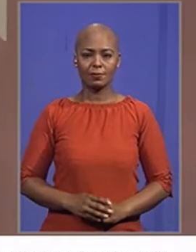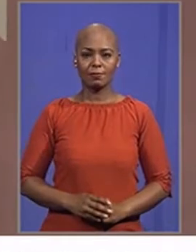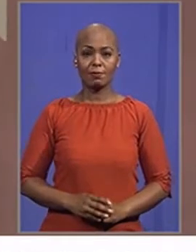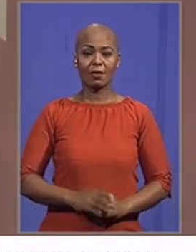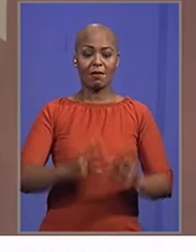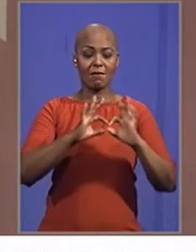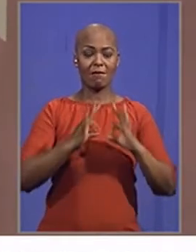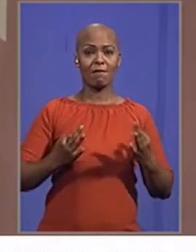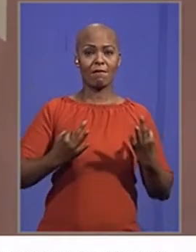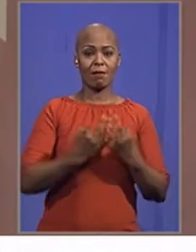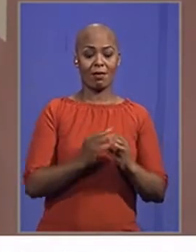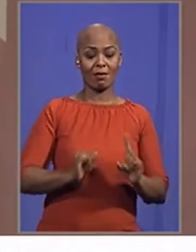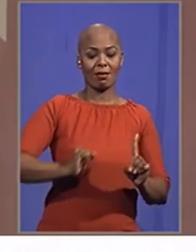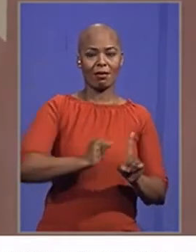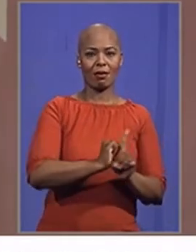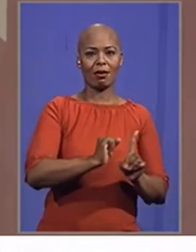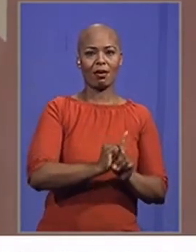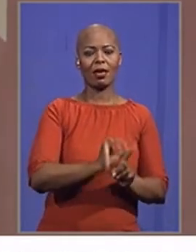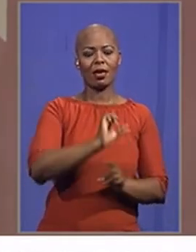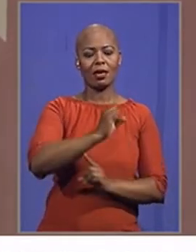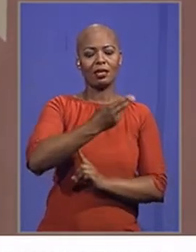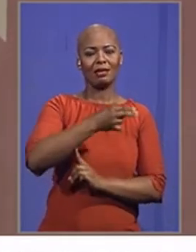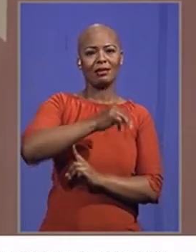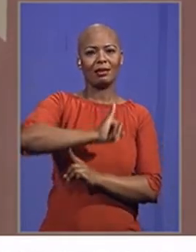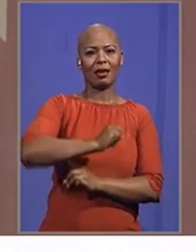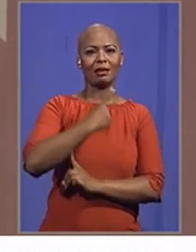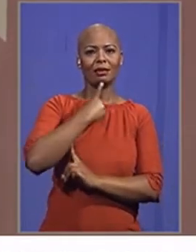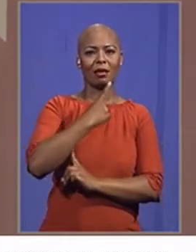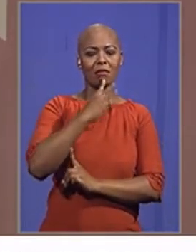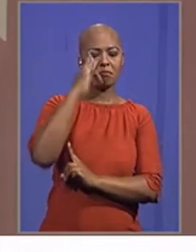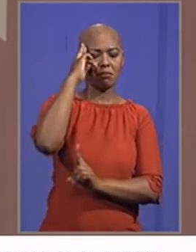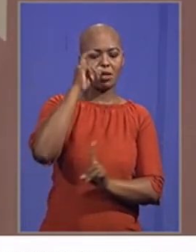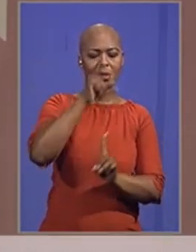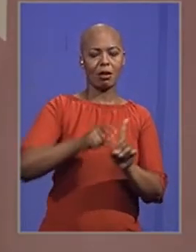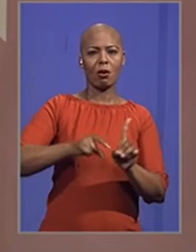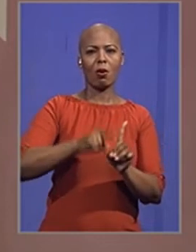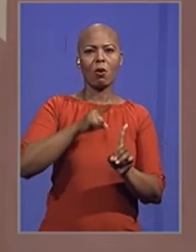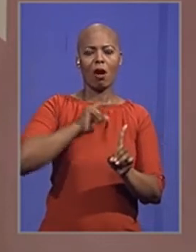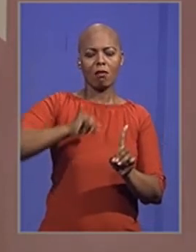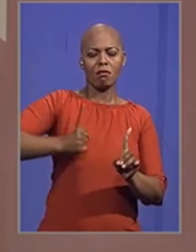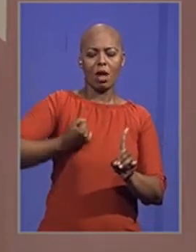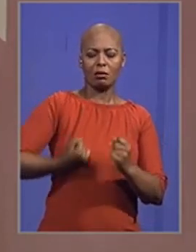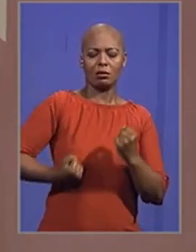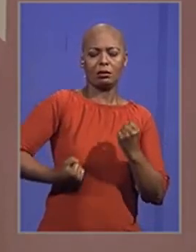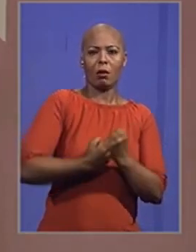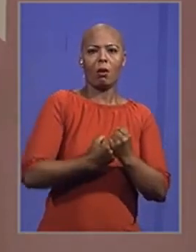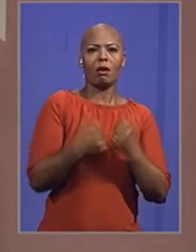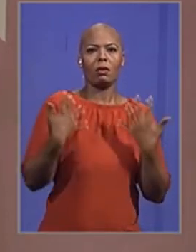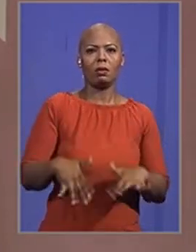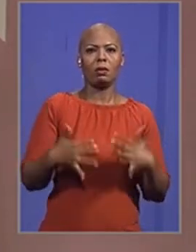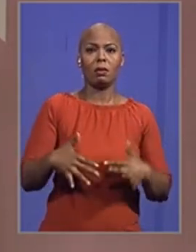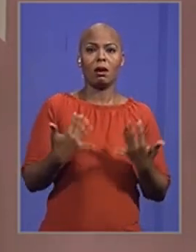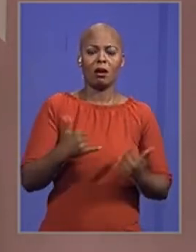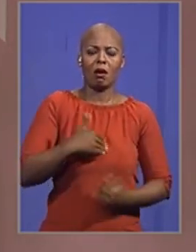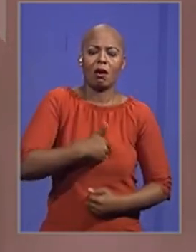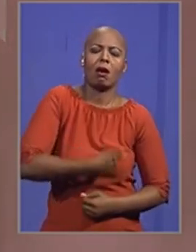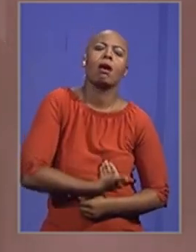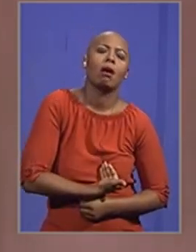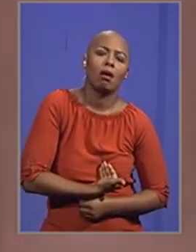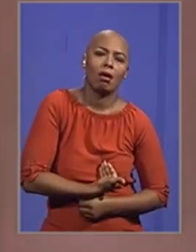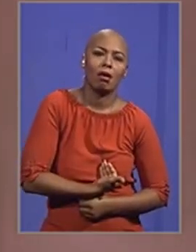Balapa la Shai ba re ba tlo mo gopola bjale ka molekani wa go ba le thego, eupša go botlhoko. He